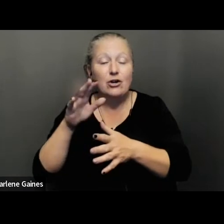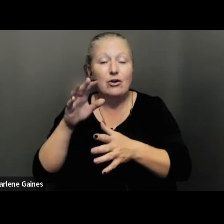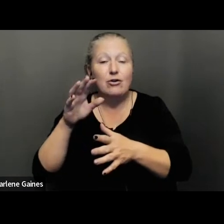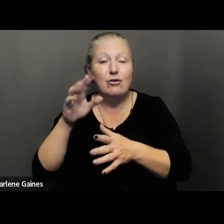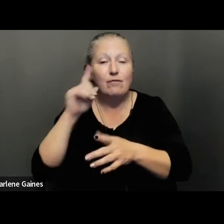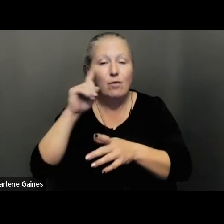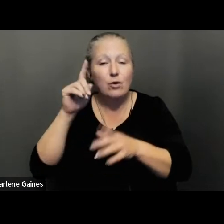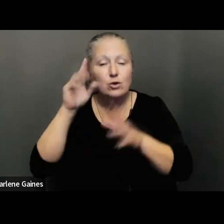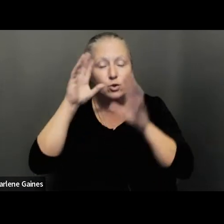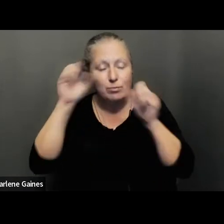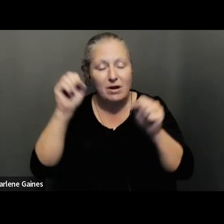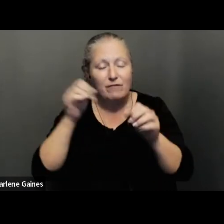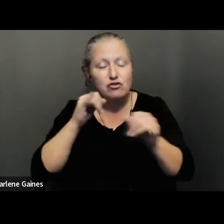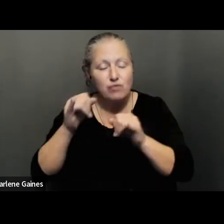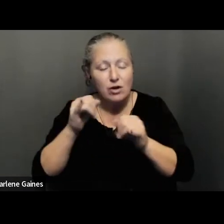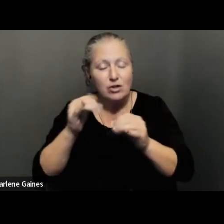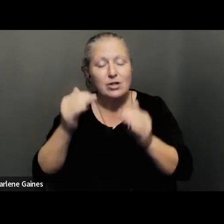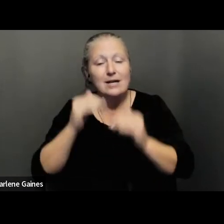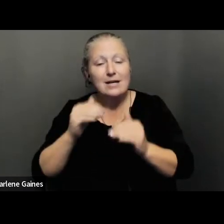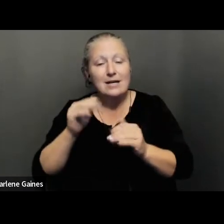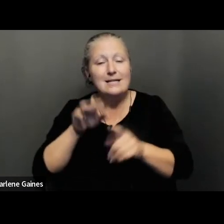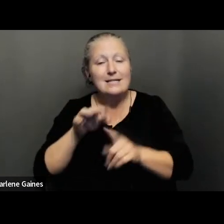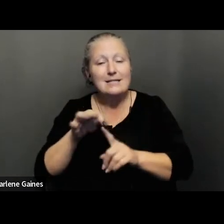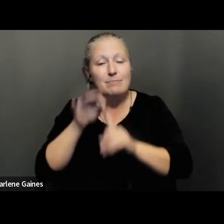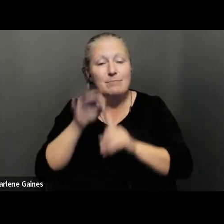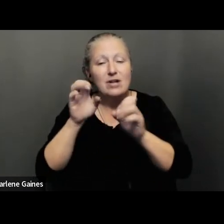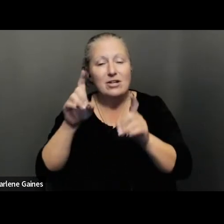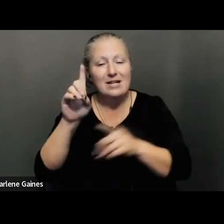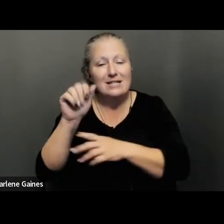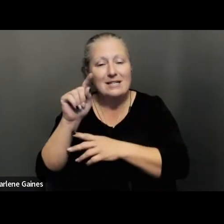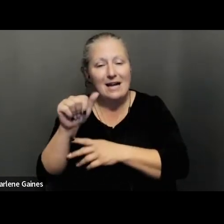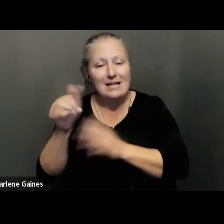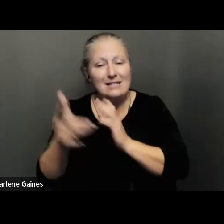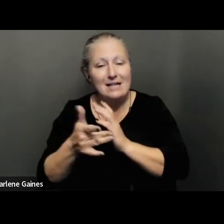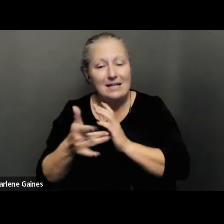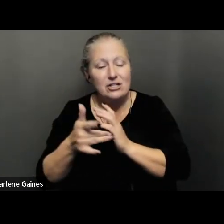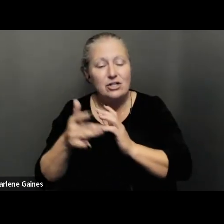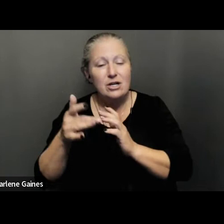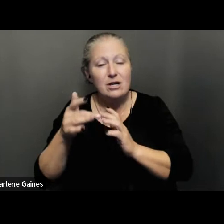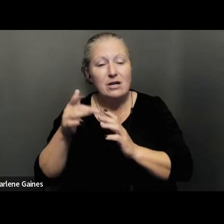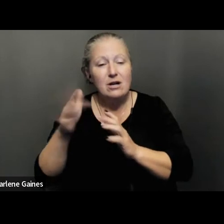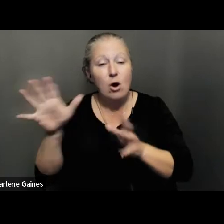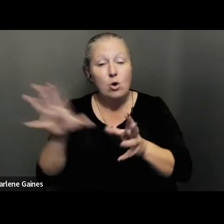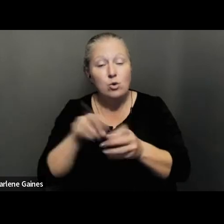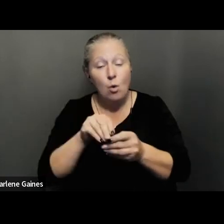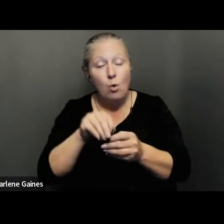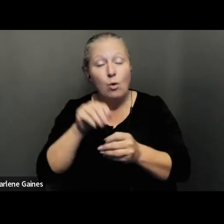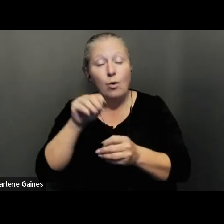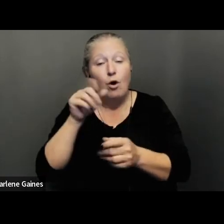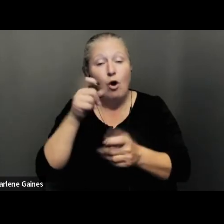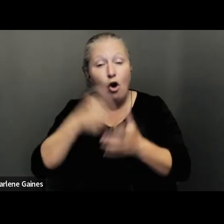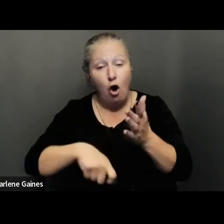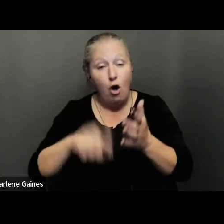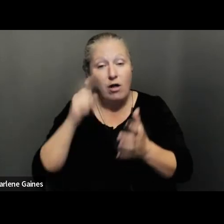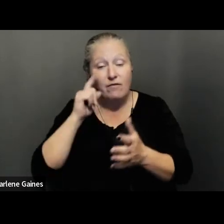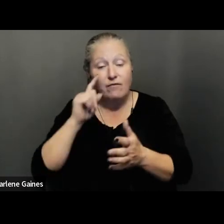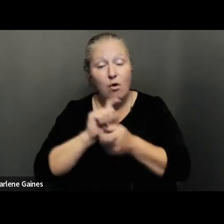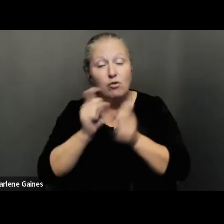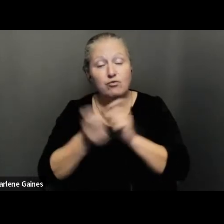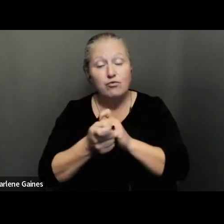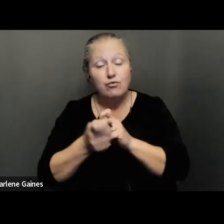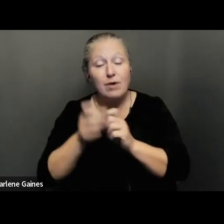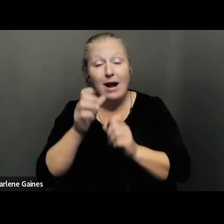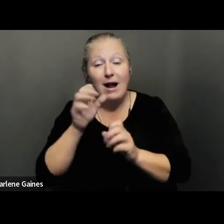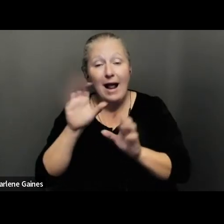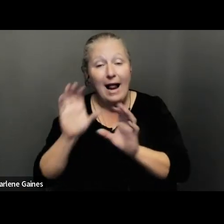superintendent of instruction, and the special education data technician. The total cost for these reclassifications,